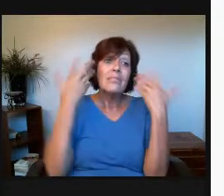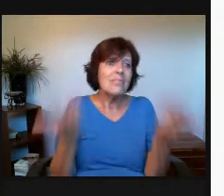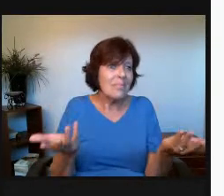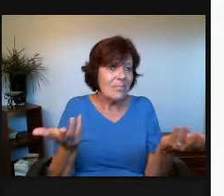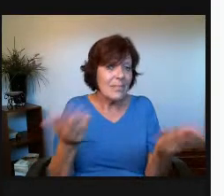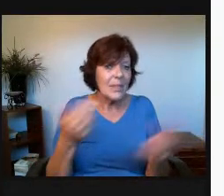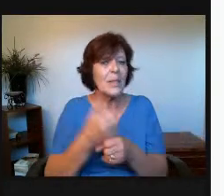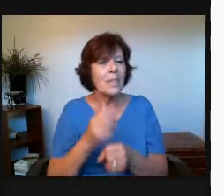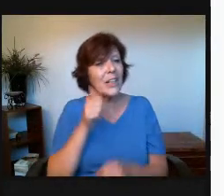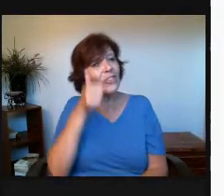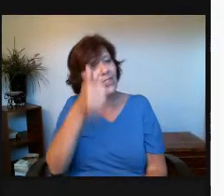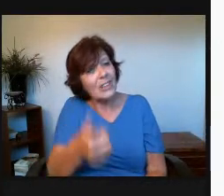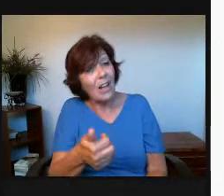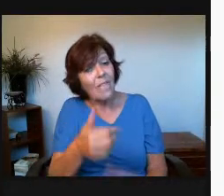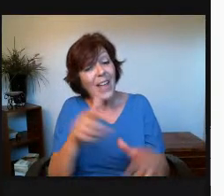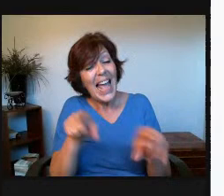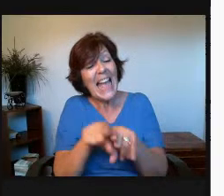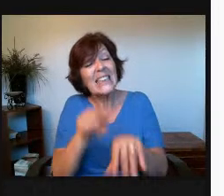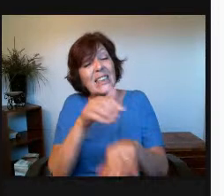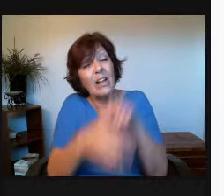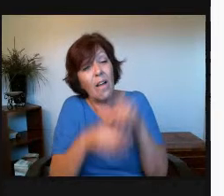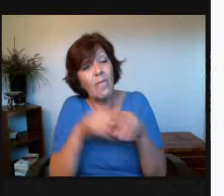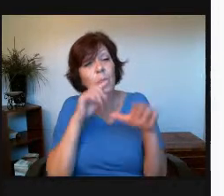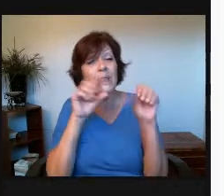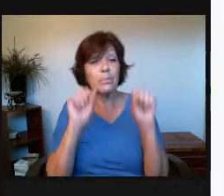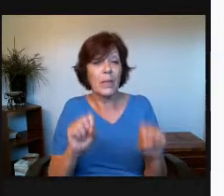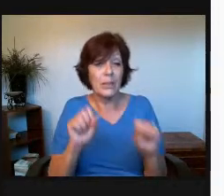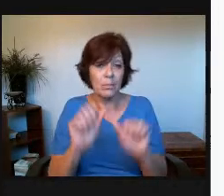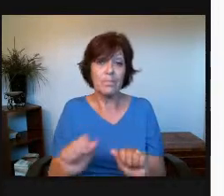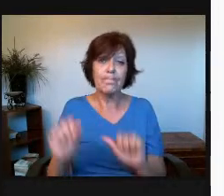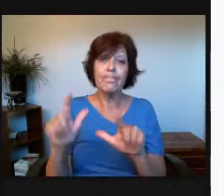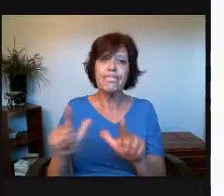make yourself as comfortable as possible. Next slide, please.